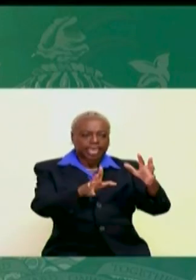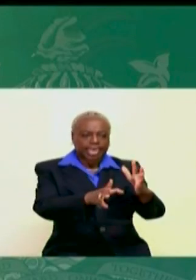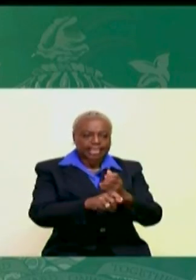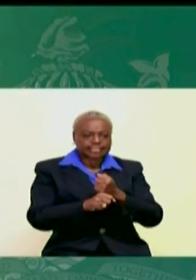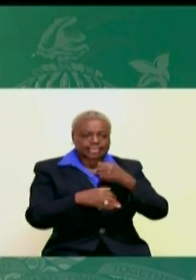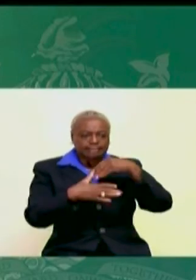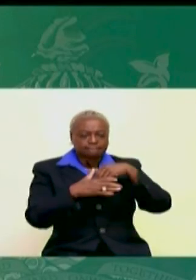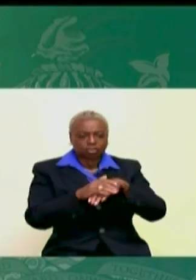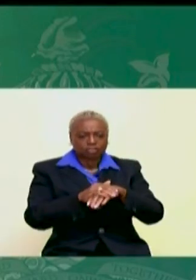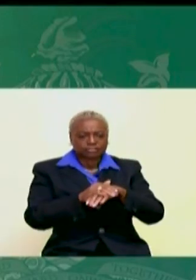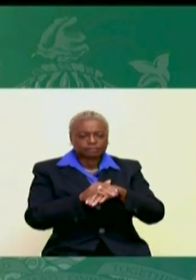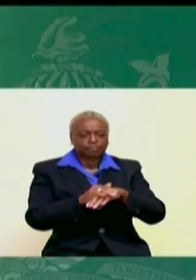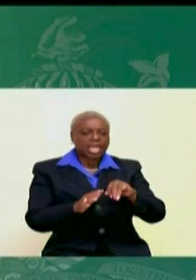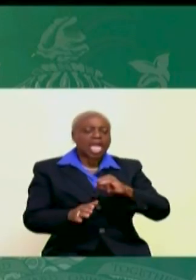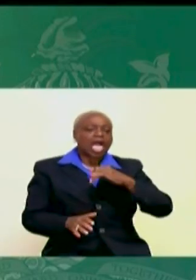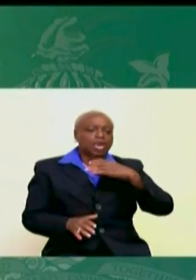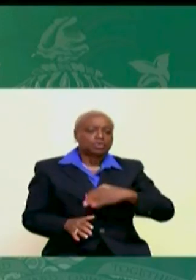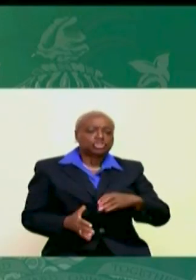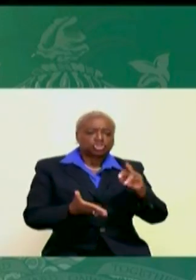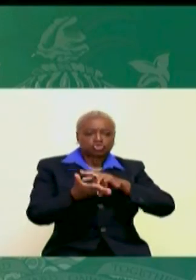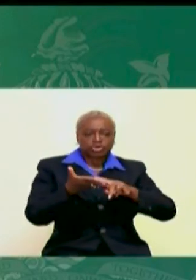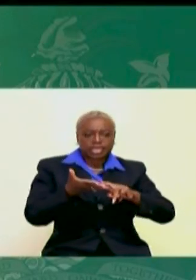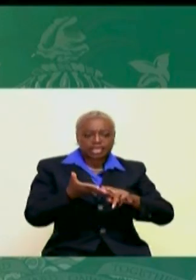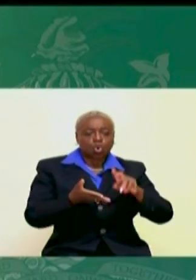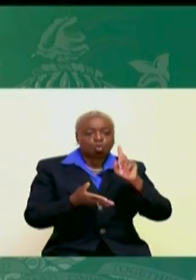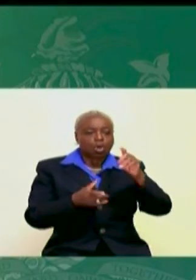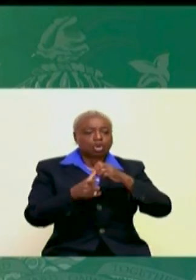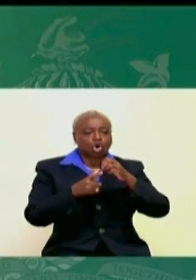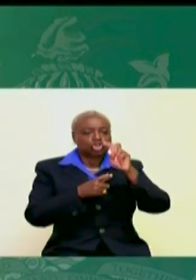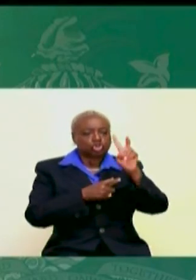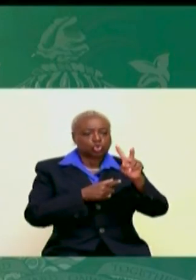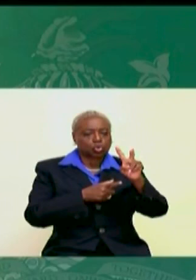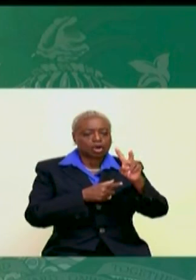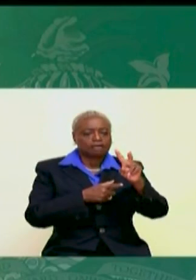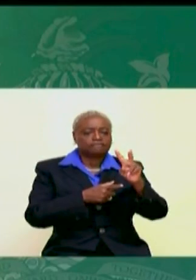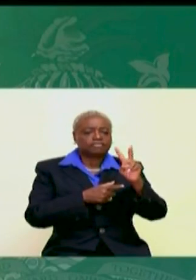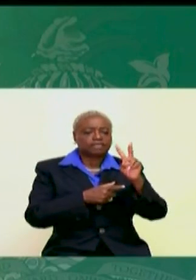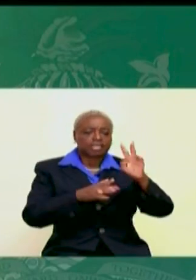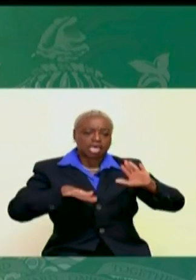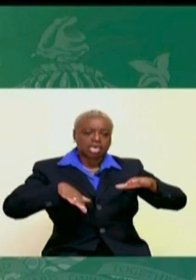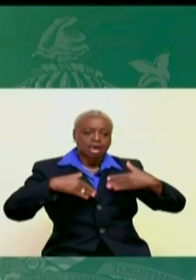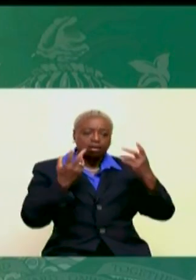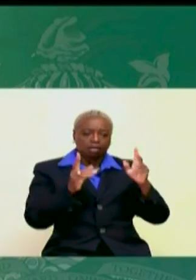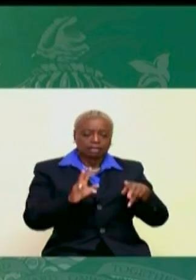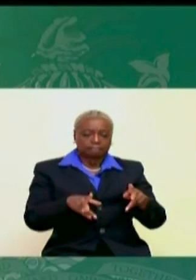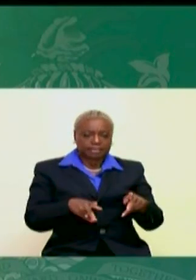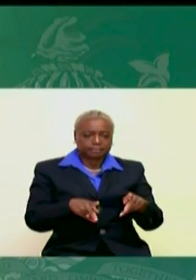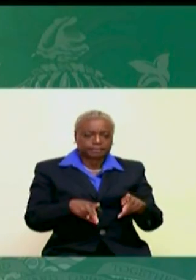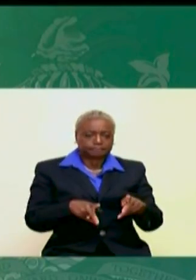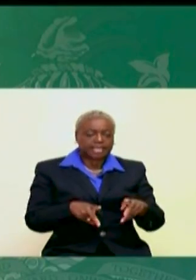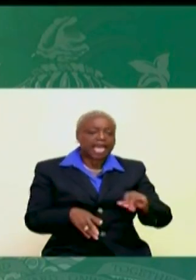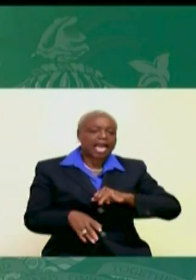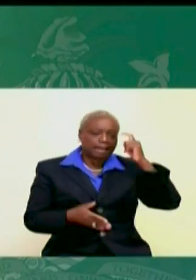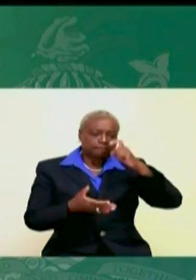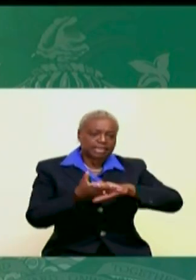Madam Speaker, I wish to read one or two of the youngsters because I believe it's